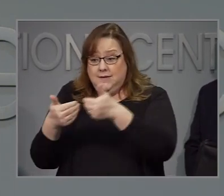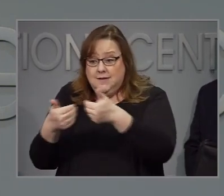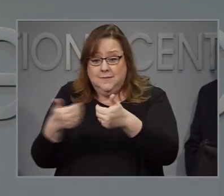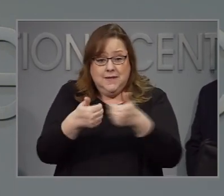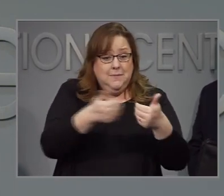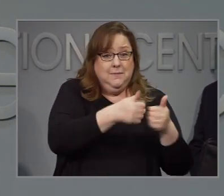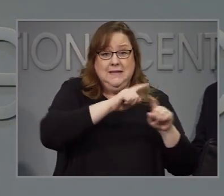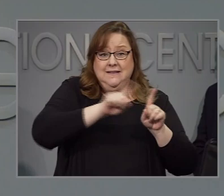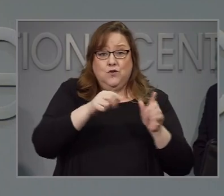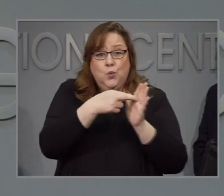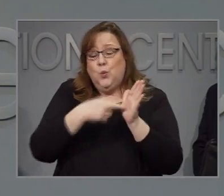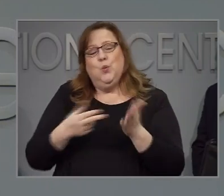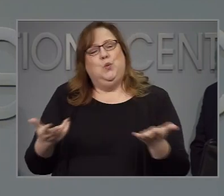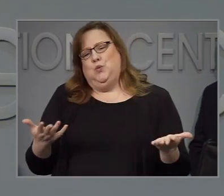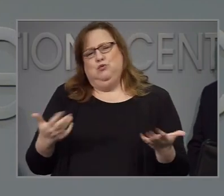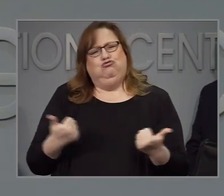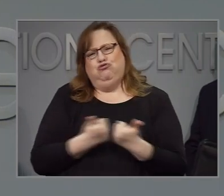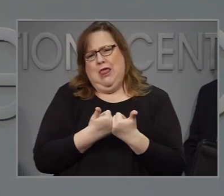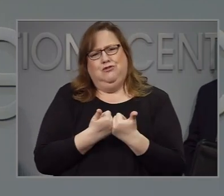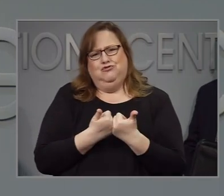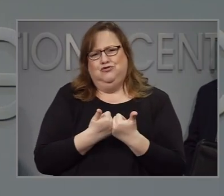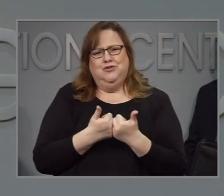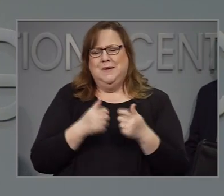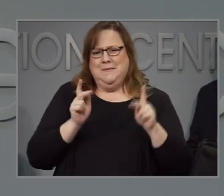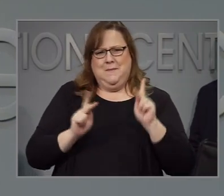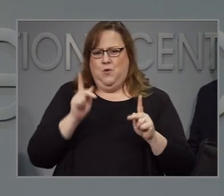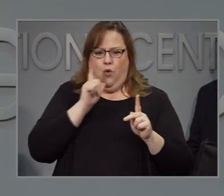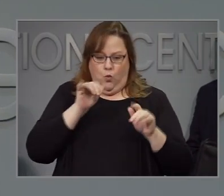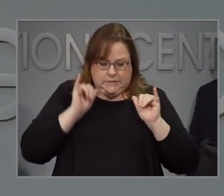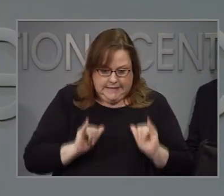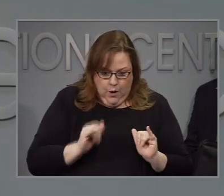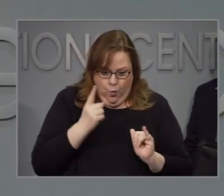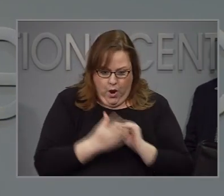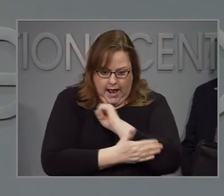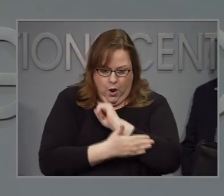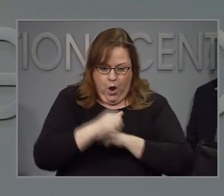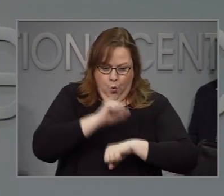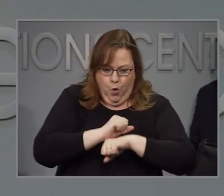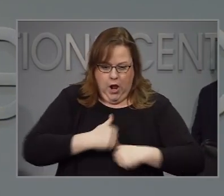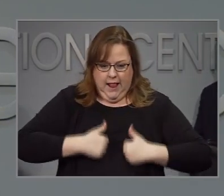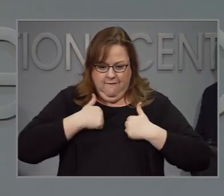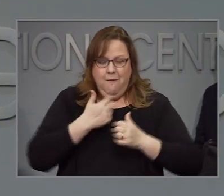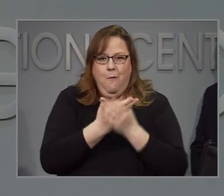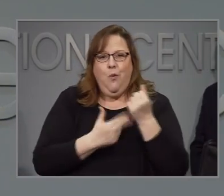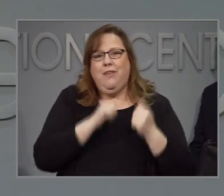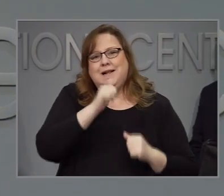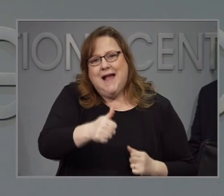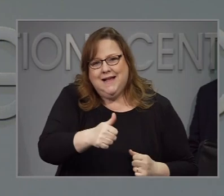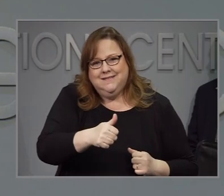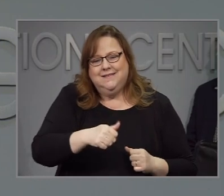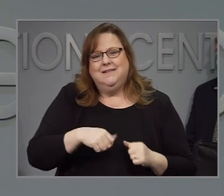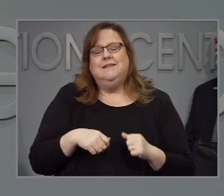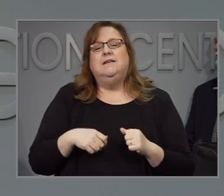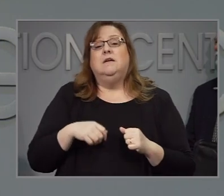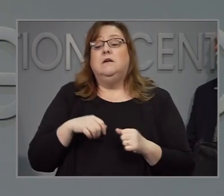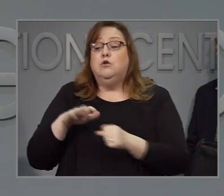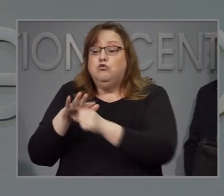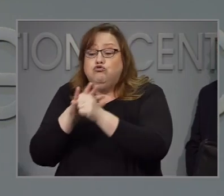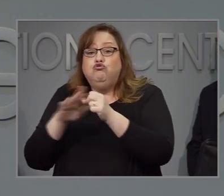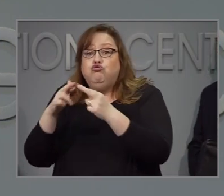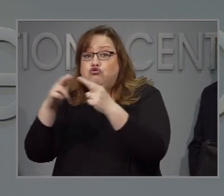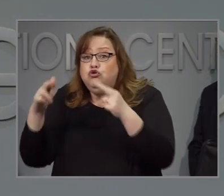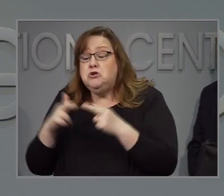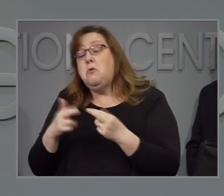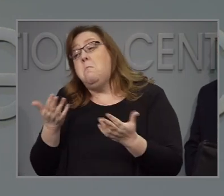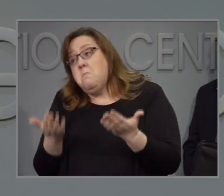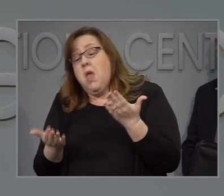move throughout the counties. The virus certainly does not respect county borders. I think it's reasonable to look at regions, but we have to be